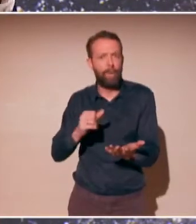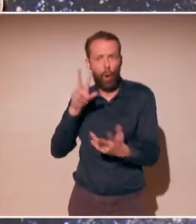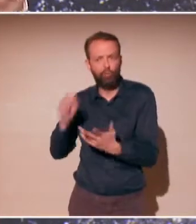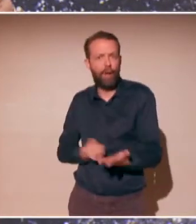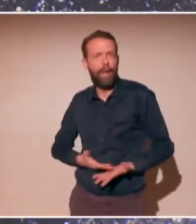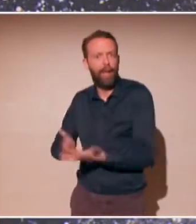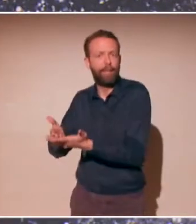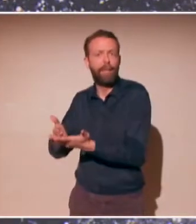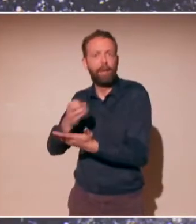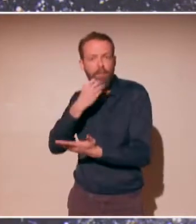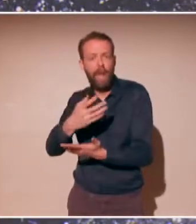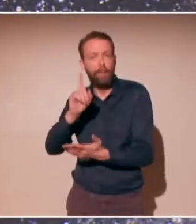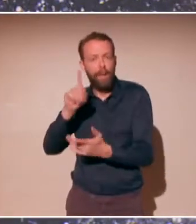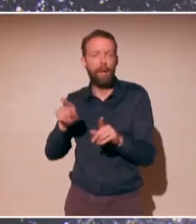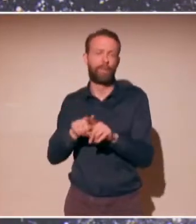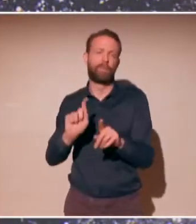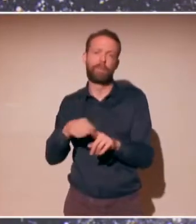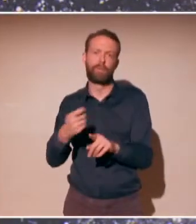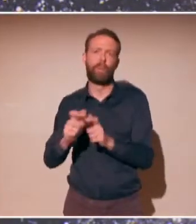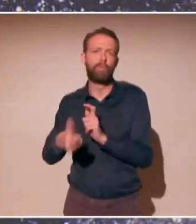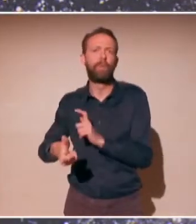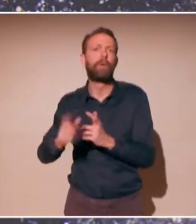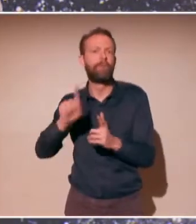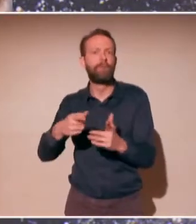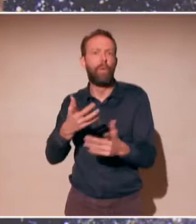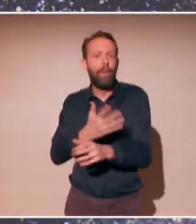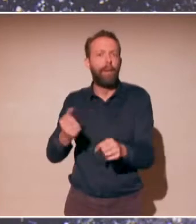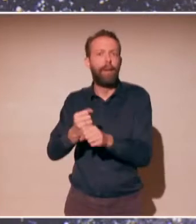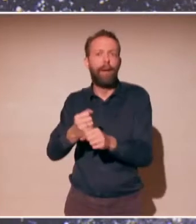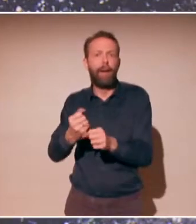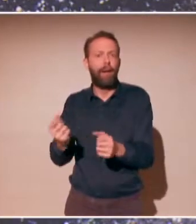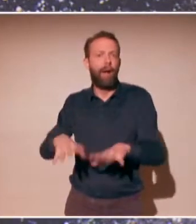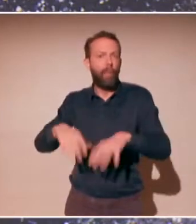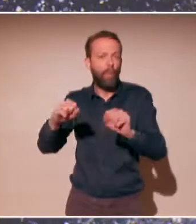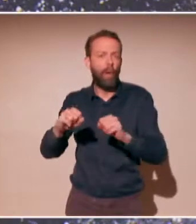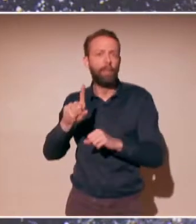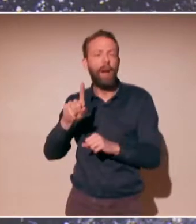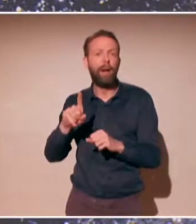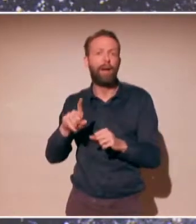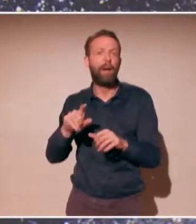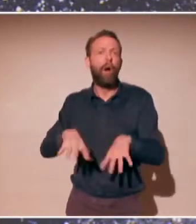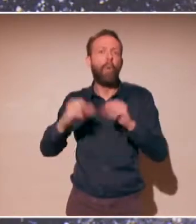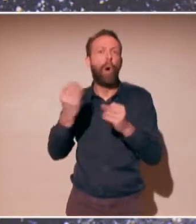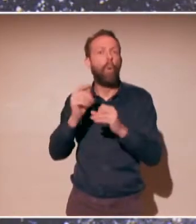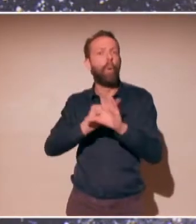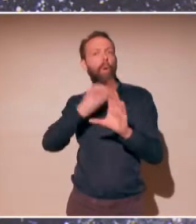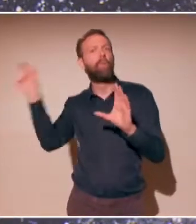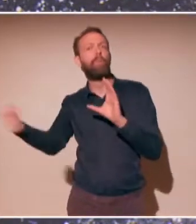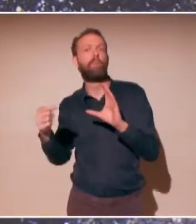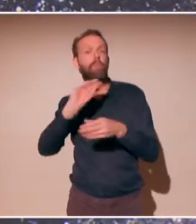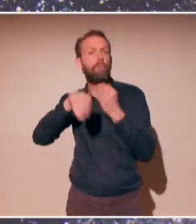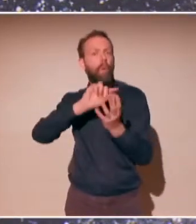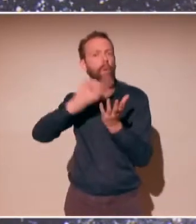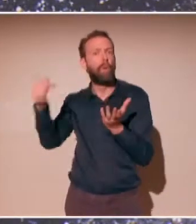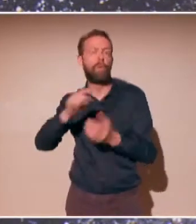because we could say we've got these wonderful assets, we're going to be working and helping research, we're going to generate jobs, but these jobs are going to be at the other